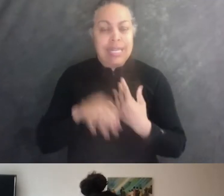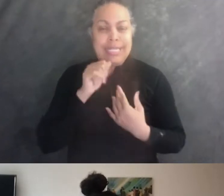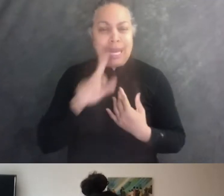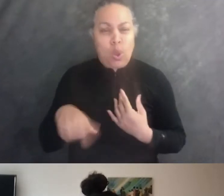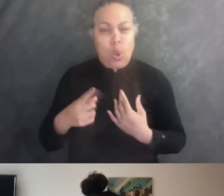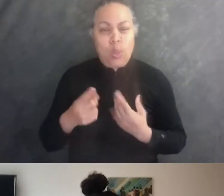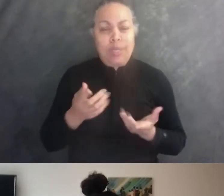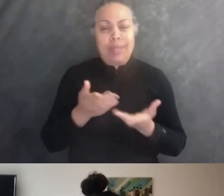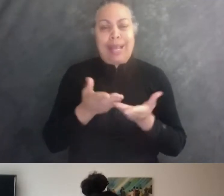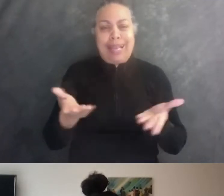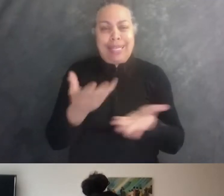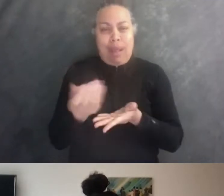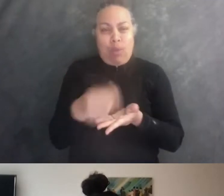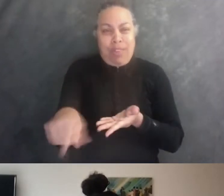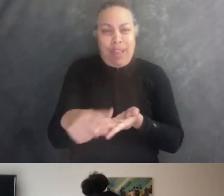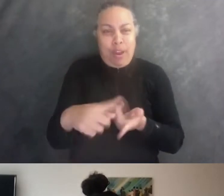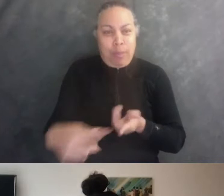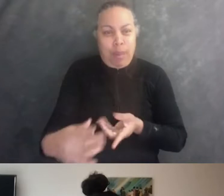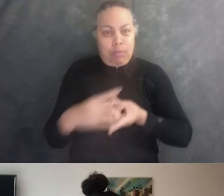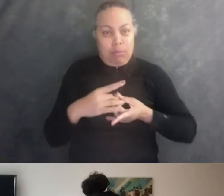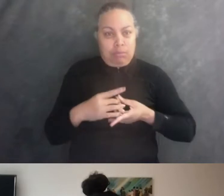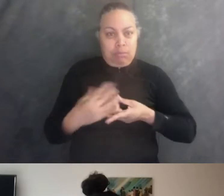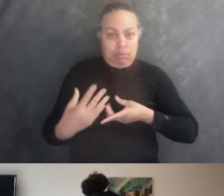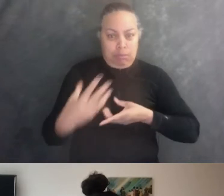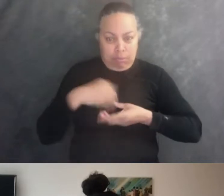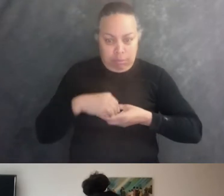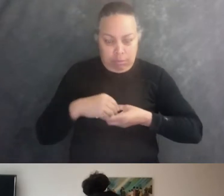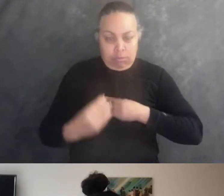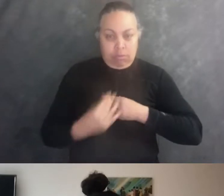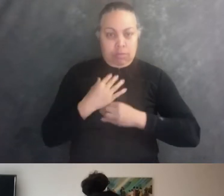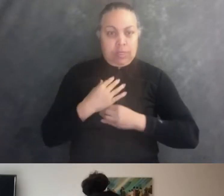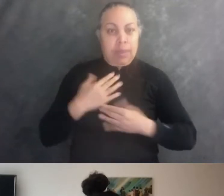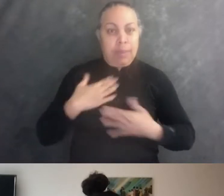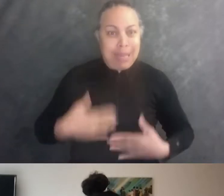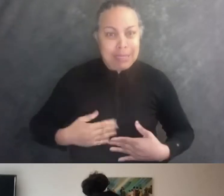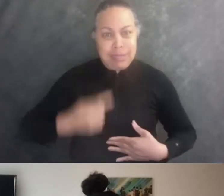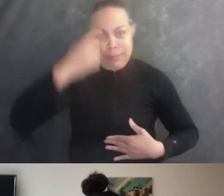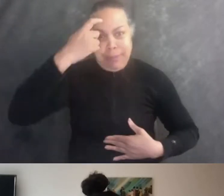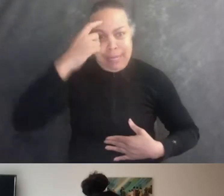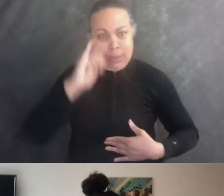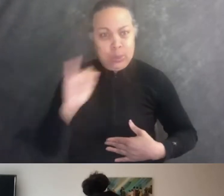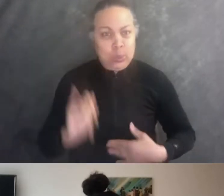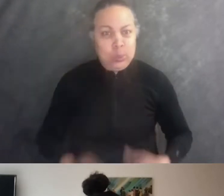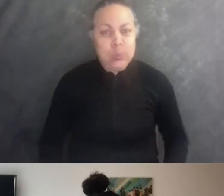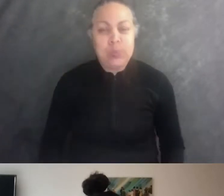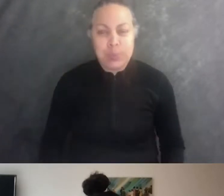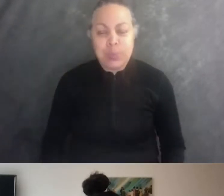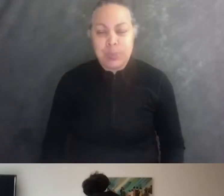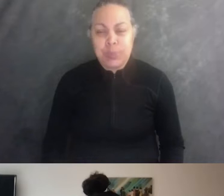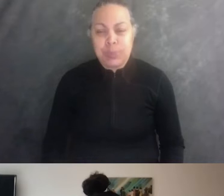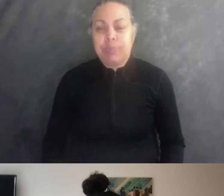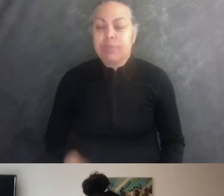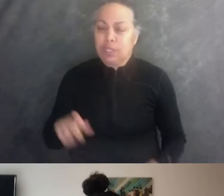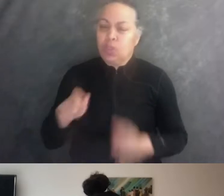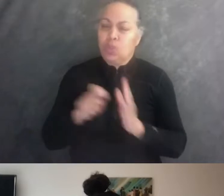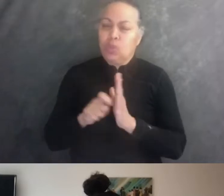things that are external to the body or, the mind. There's a piece you wrote, Simone, and I can't